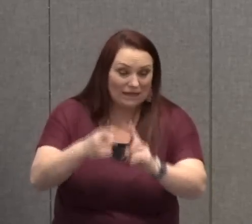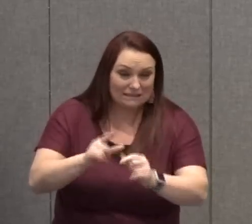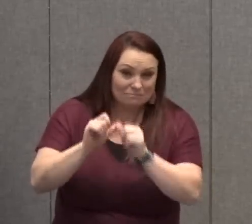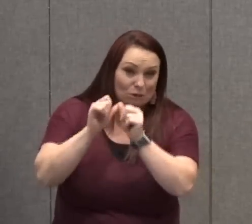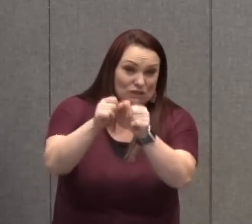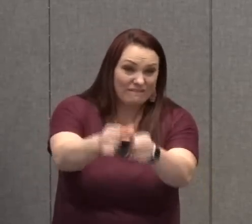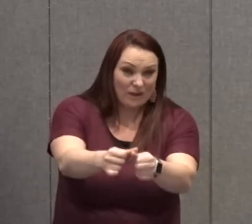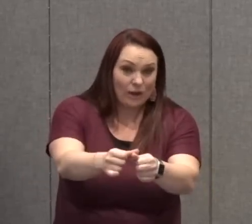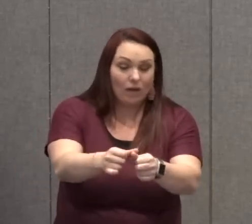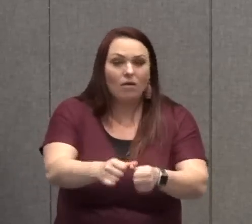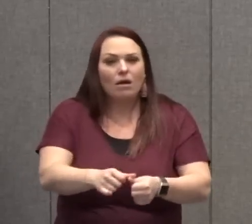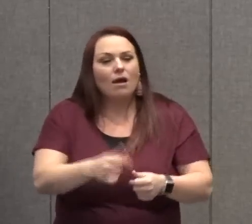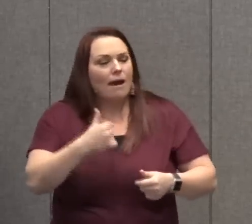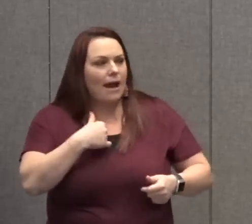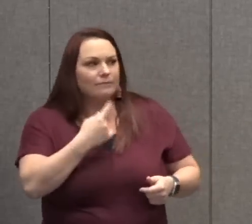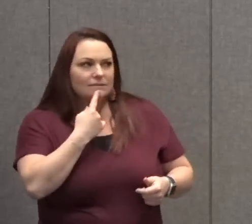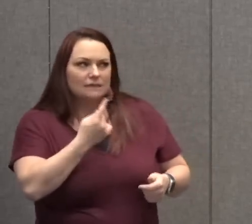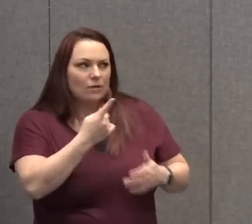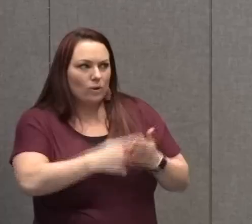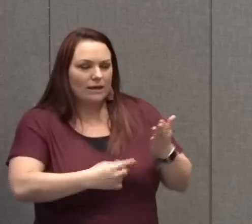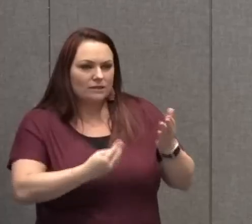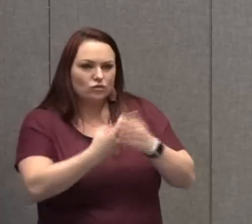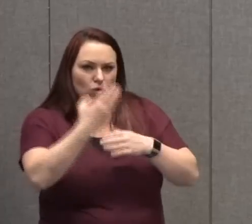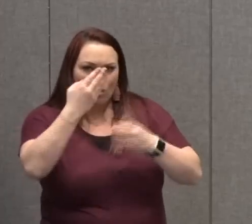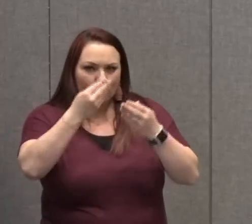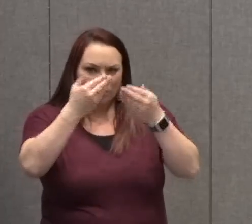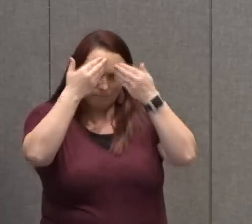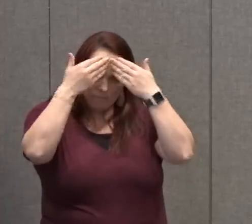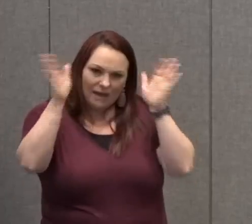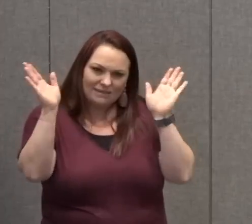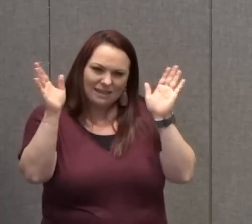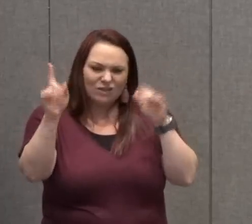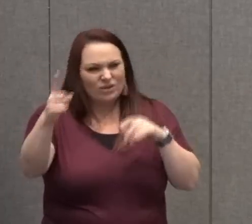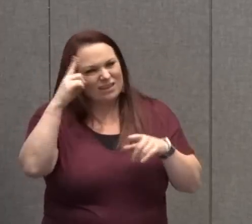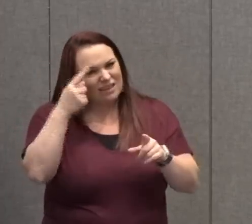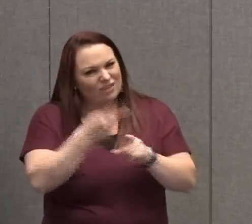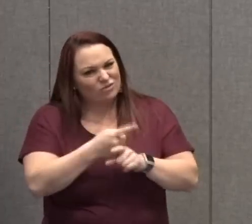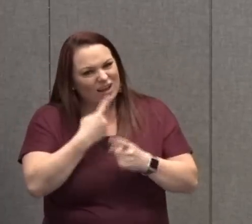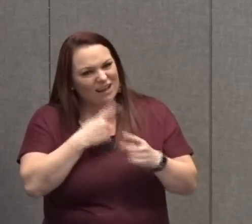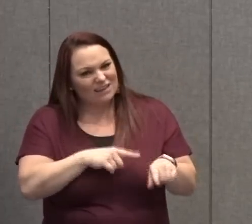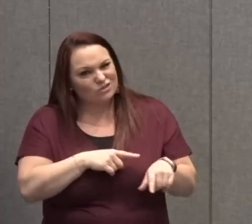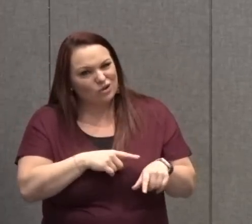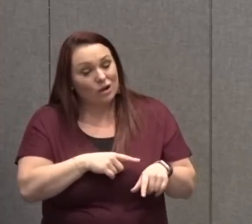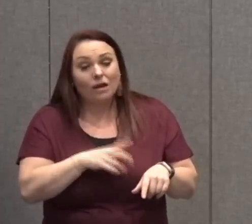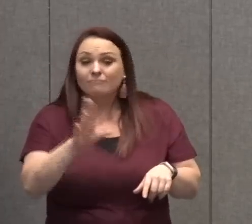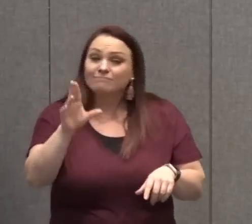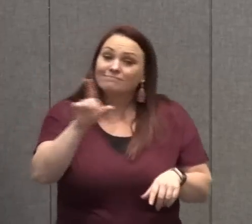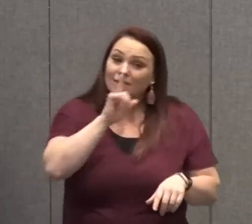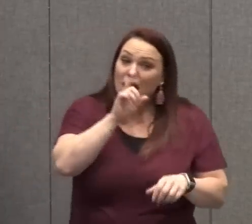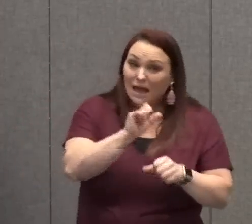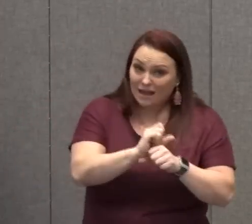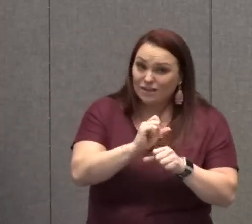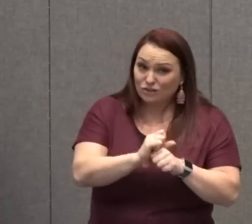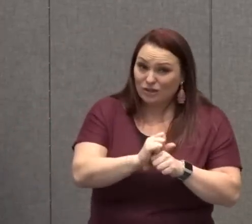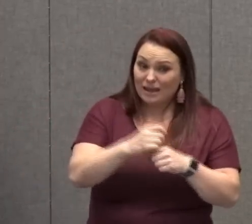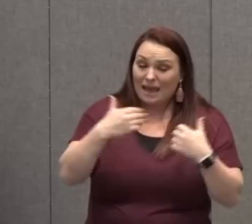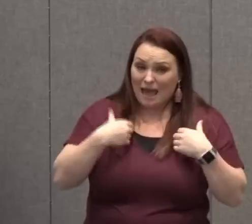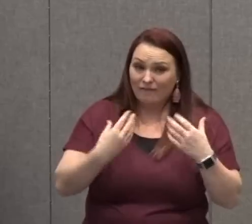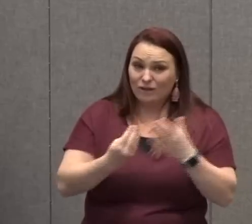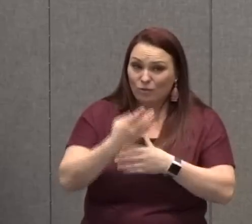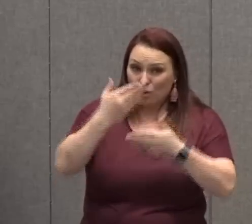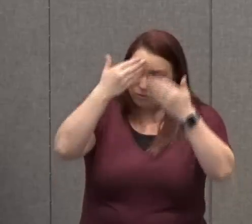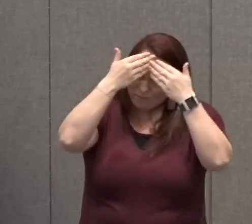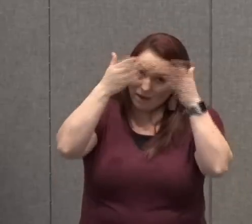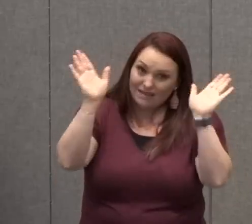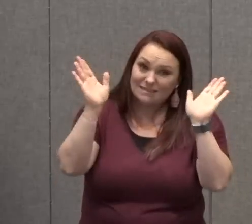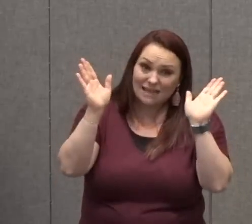say what is a growth mindset do you think that could have been the answer too actually having a growth mindset is perseverance and that